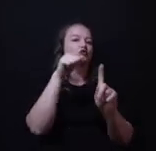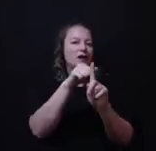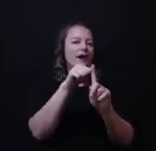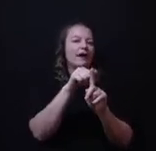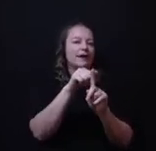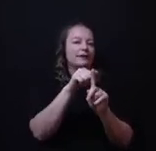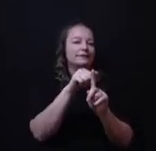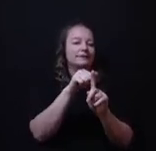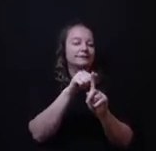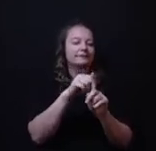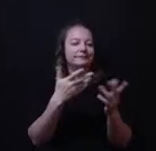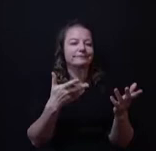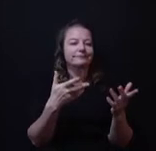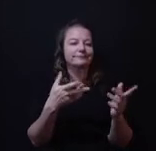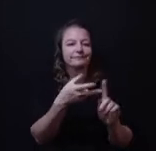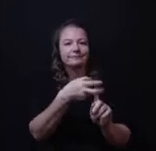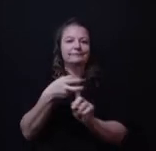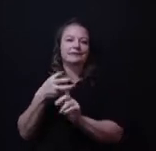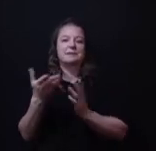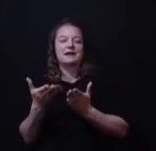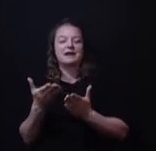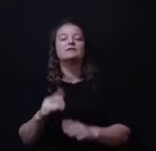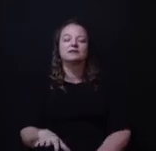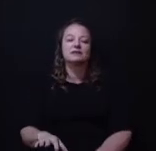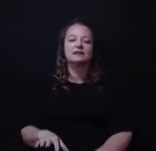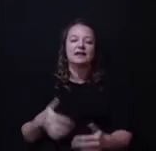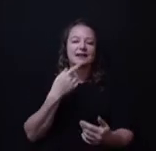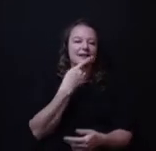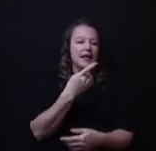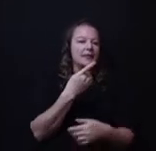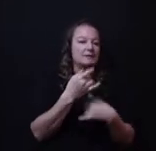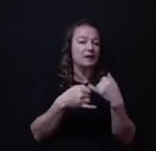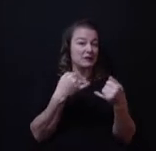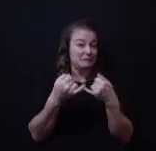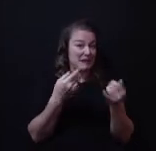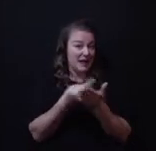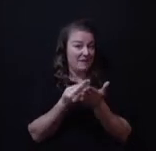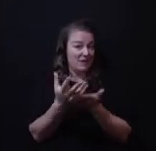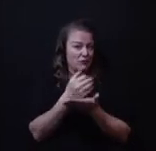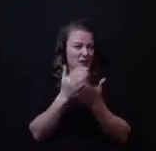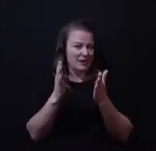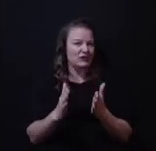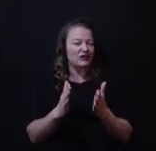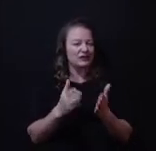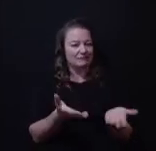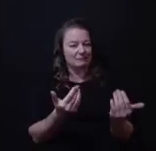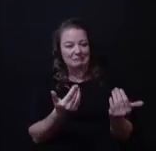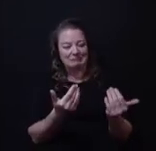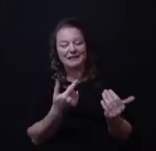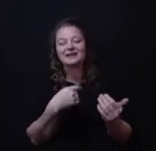here. If you ever want to bring somebody to church, invite them to dinner, have a spaghetti fundraiser. They're trapped.